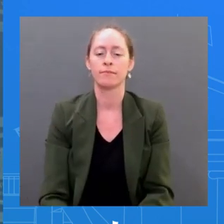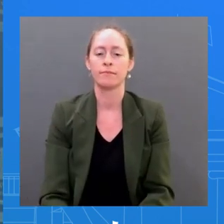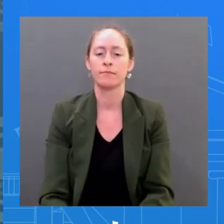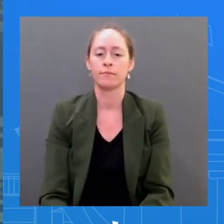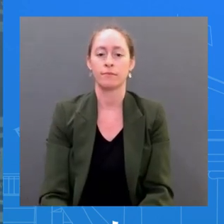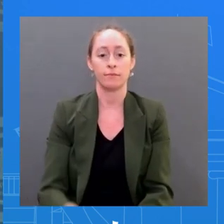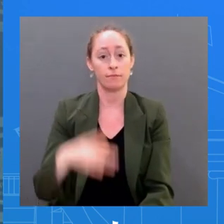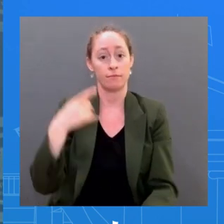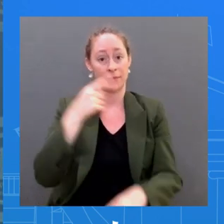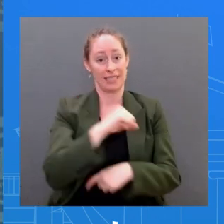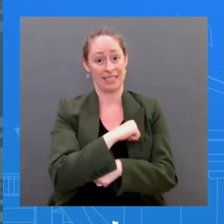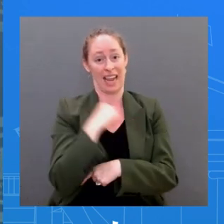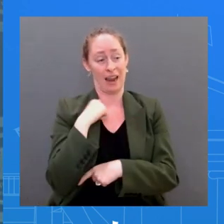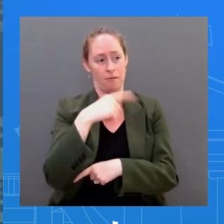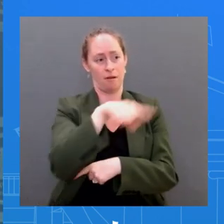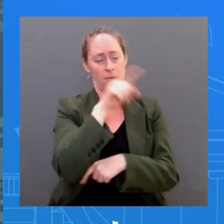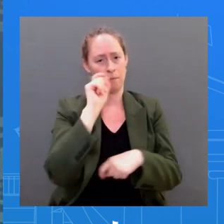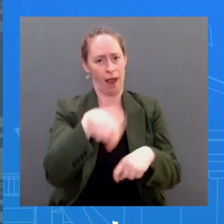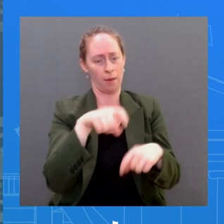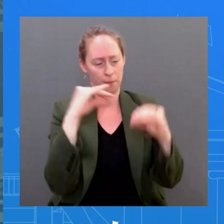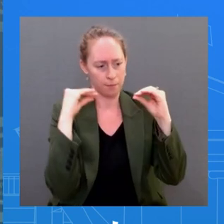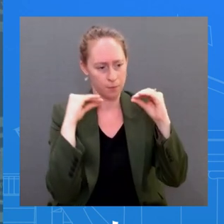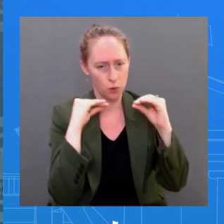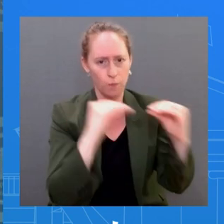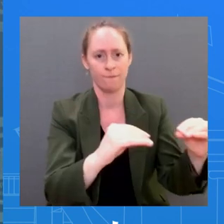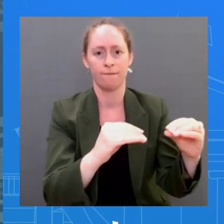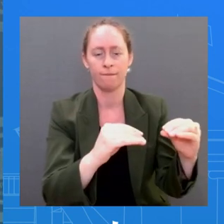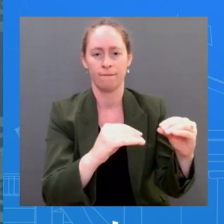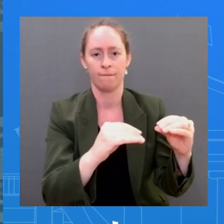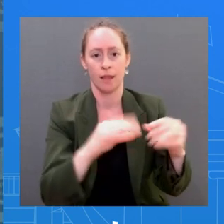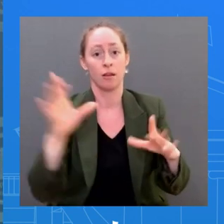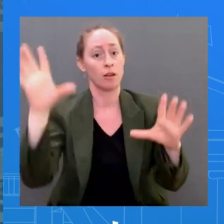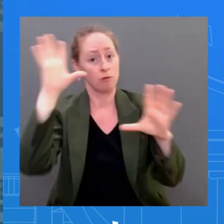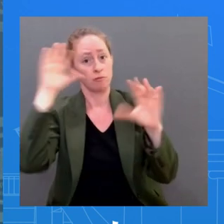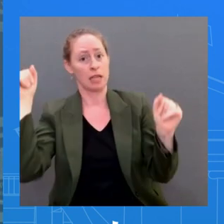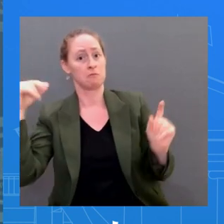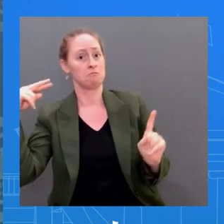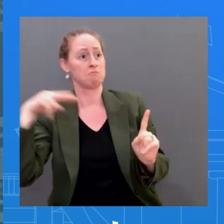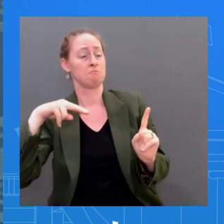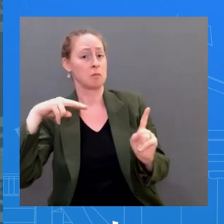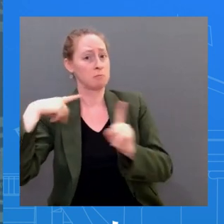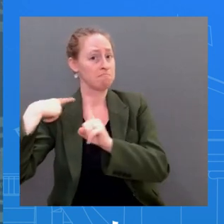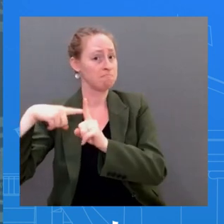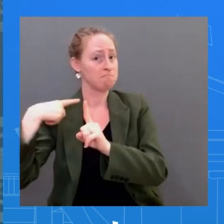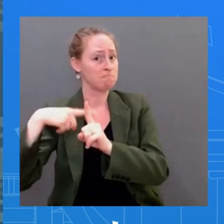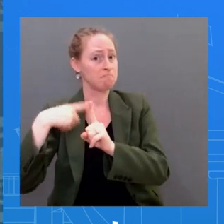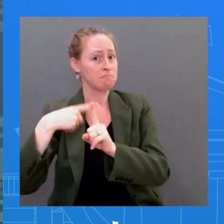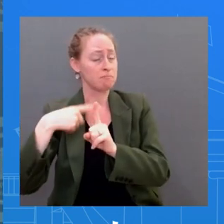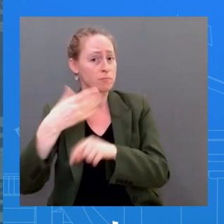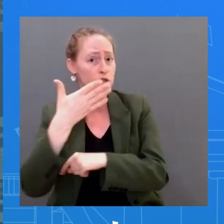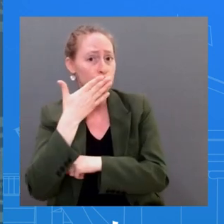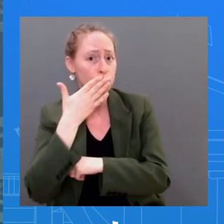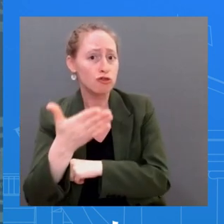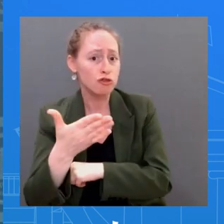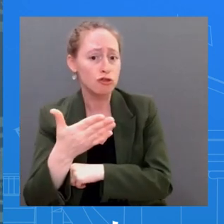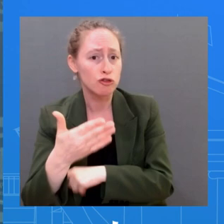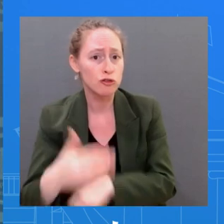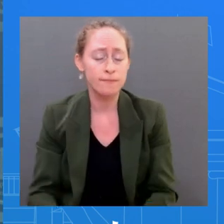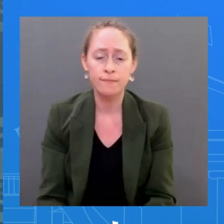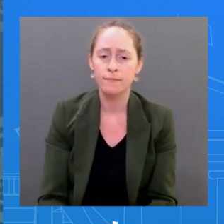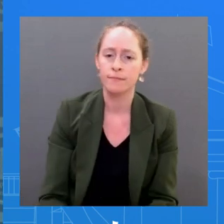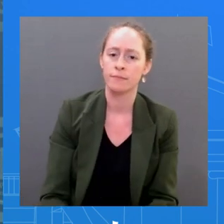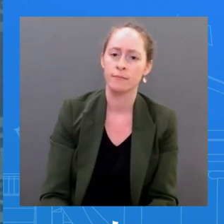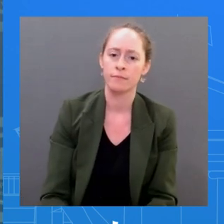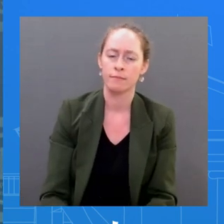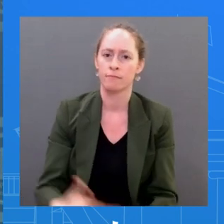is encouraged about what he is seeing with this team of negotiators on the Senate side. And he is,